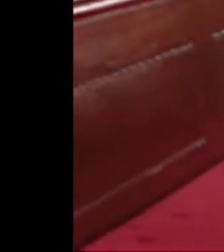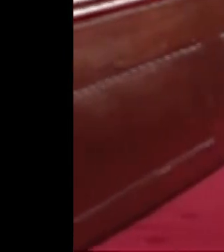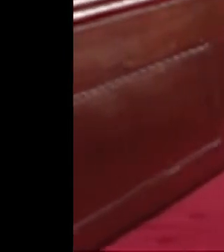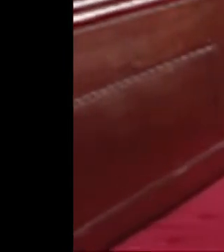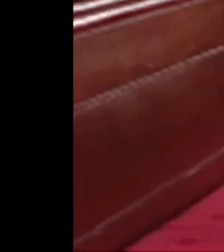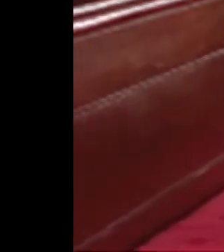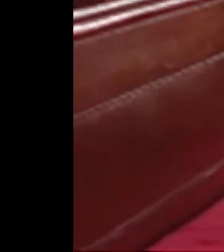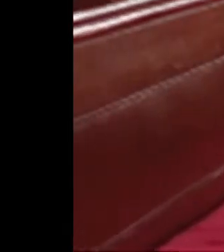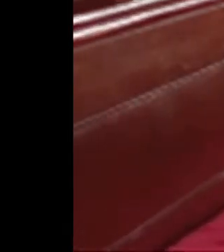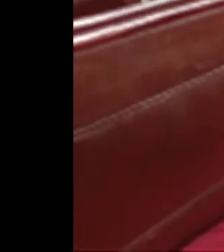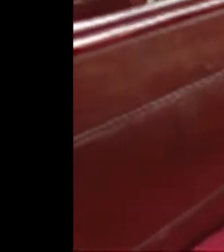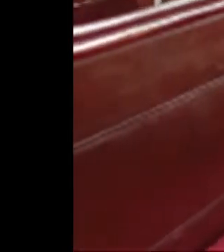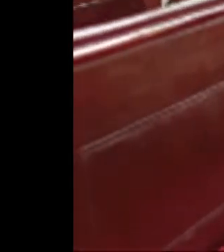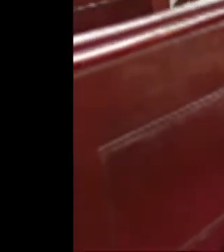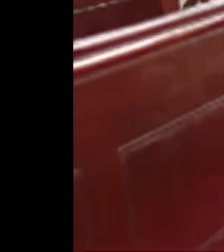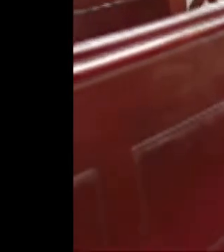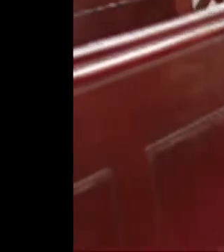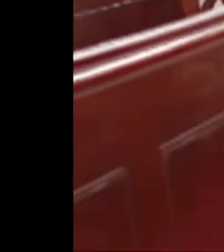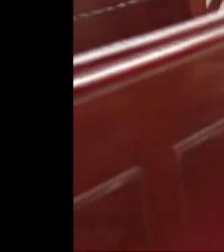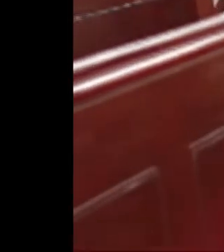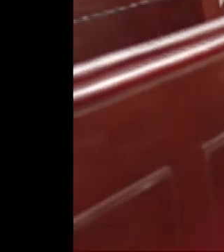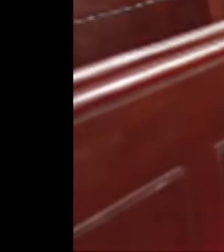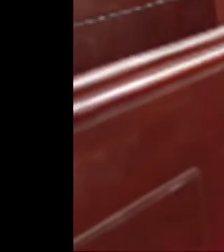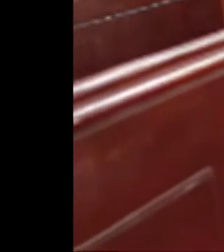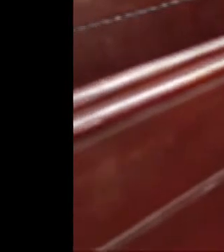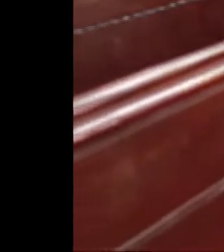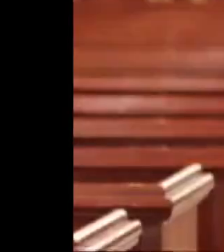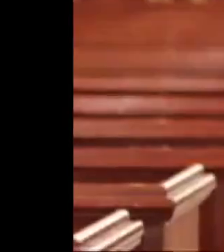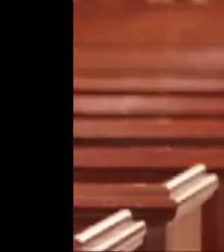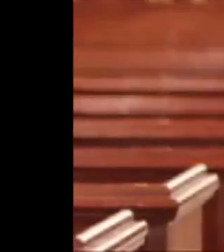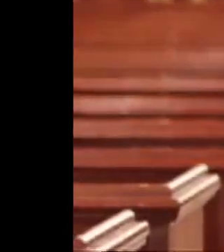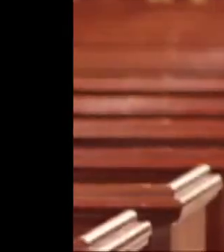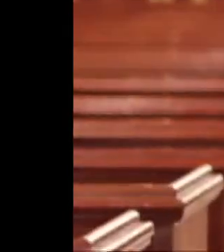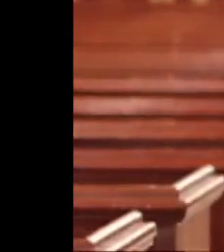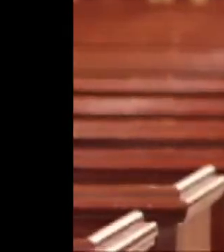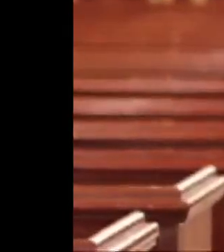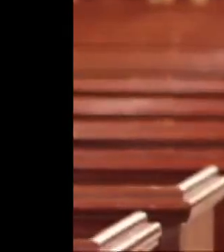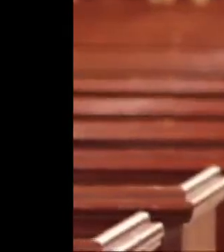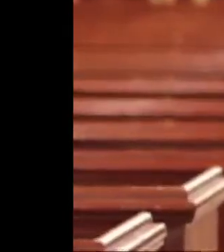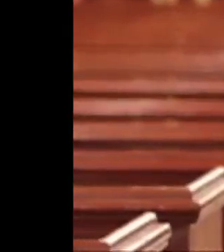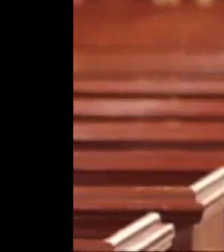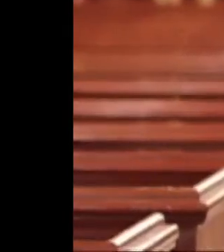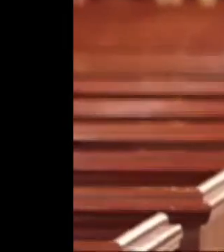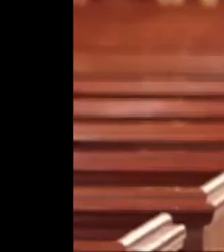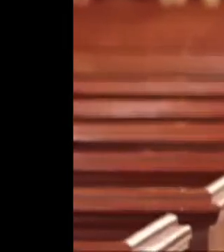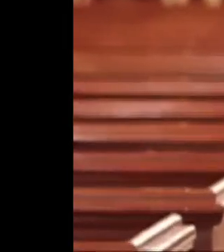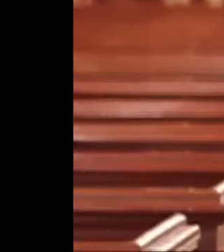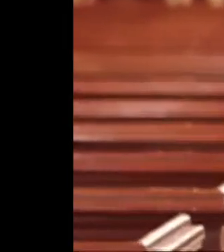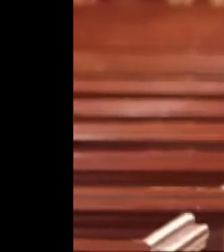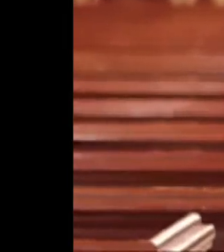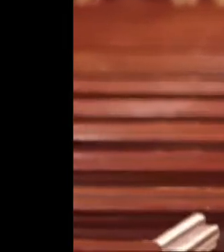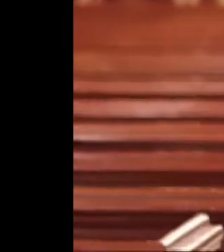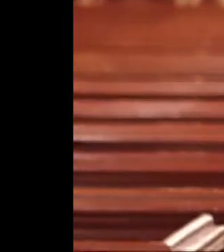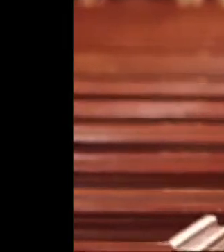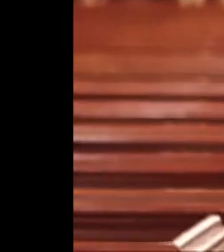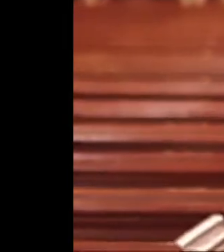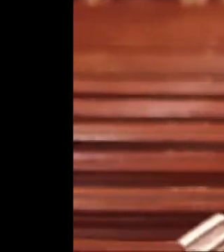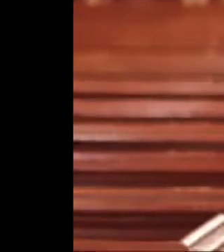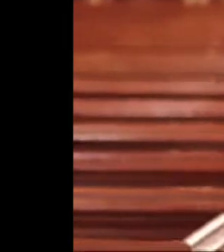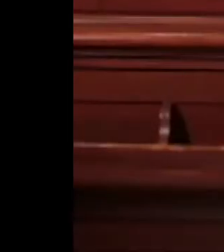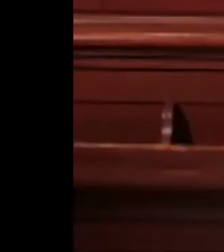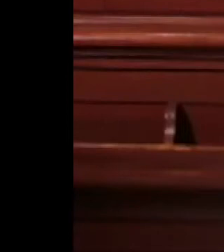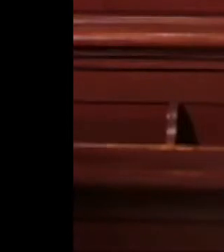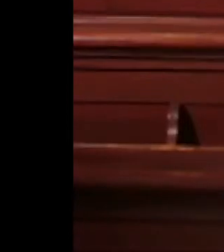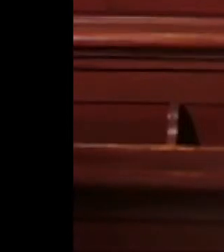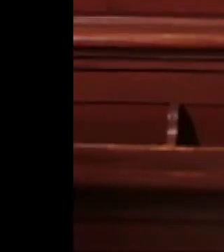helped to shape me and mold me into the person that I've become. And it all goes to show the influence that the church has in Bahamian